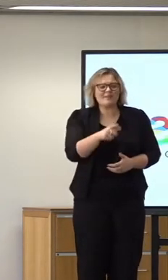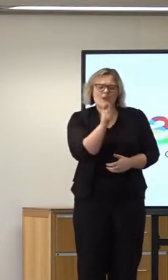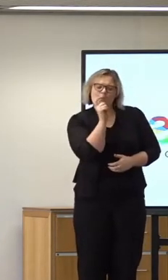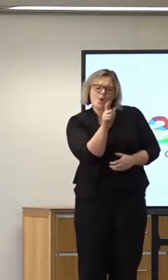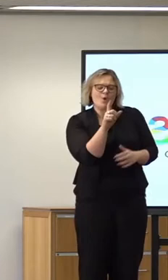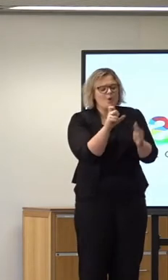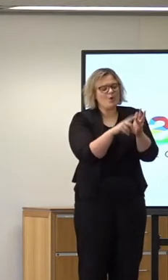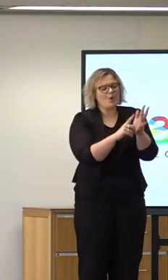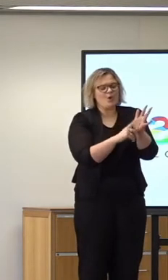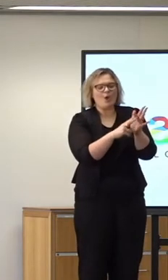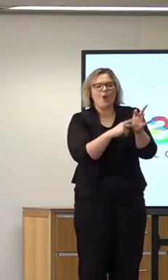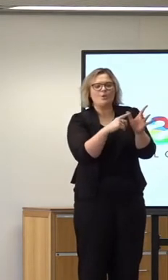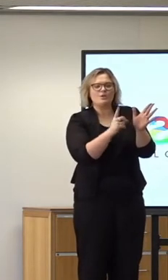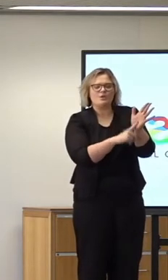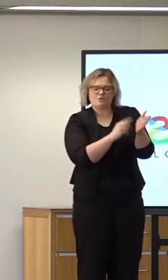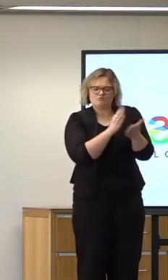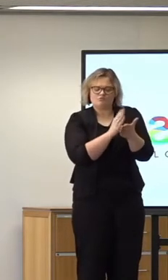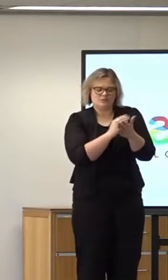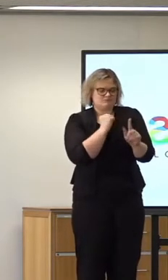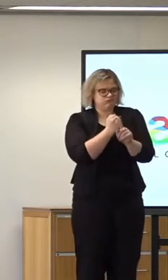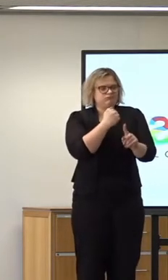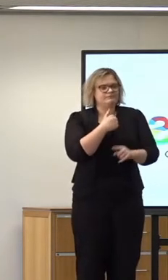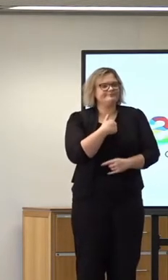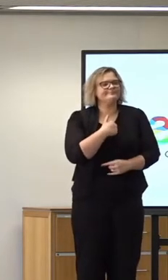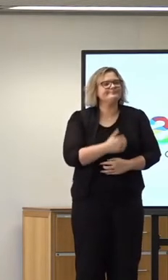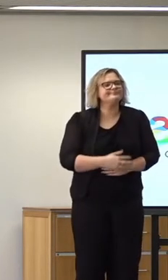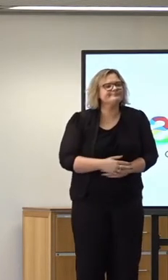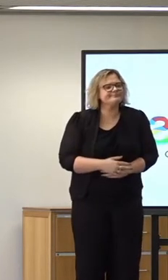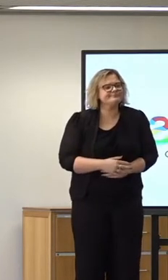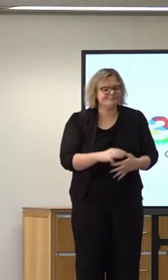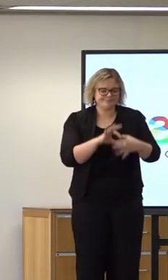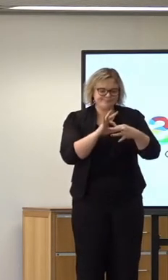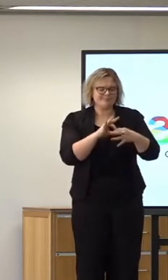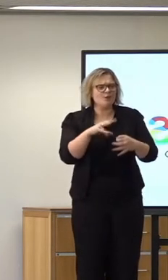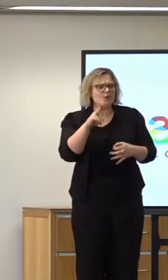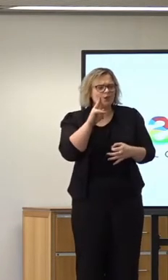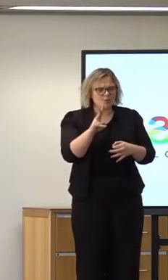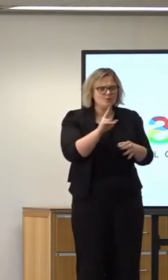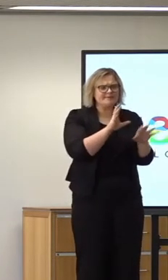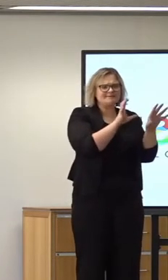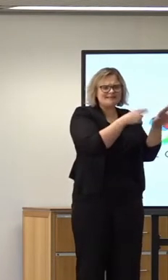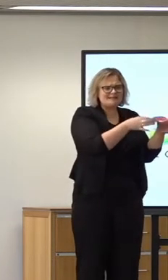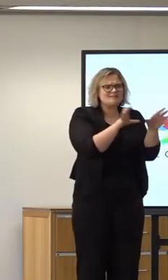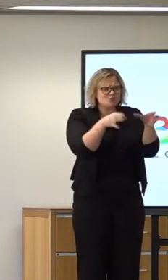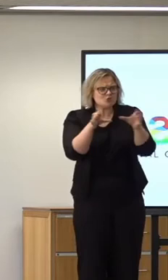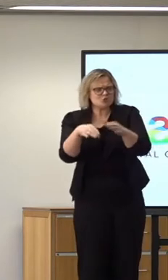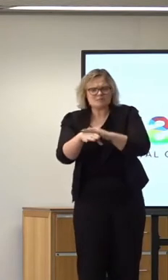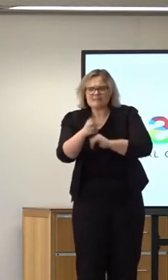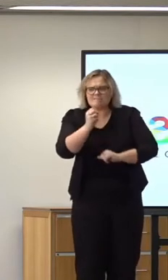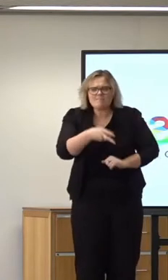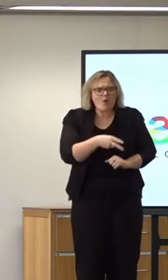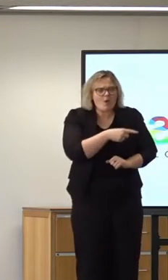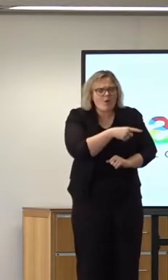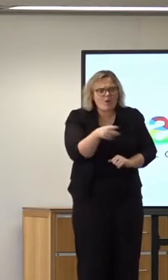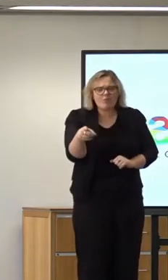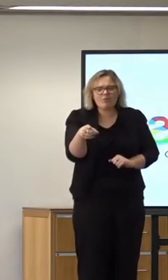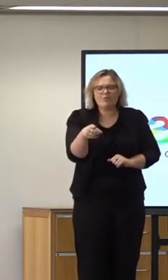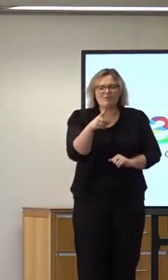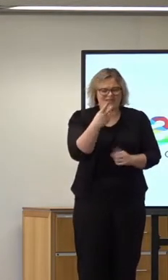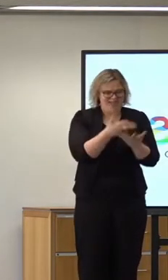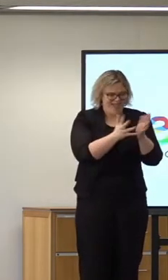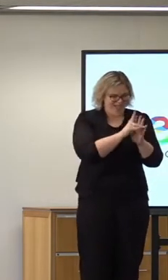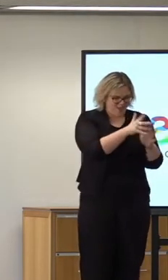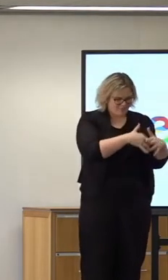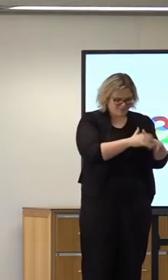colonial really resonates strong. And when we look at institutions in Perth, you look at the basis that they're founded